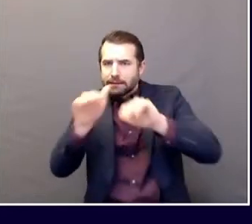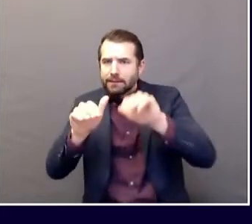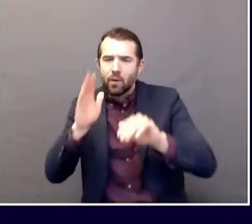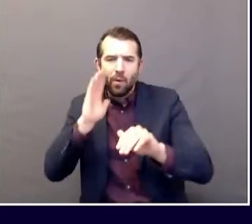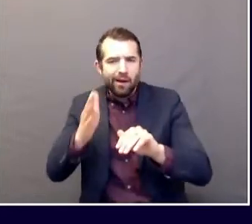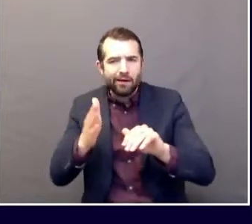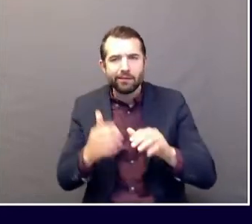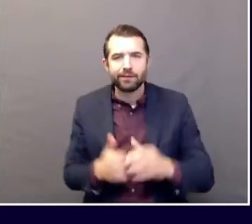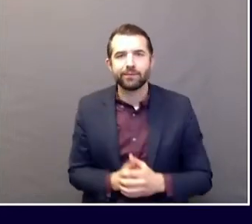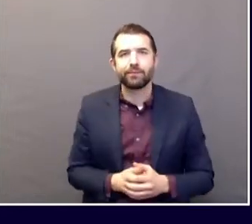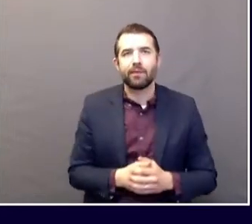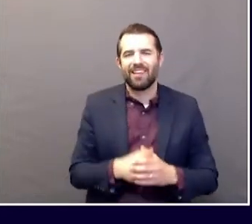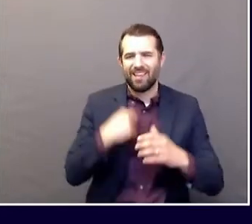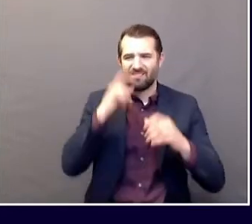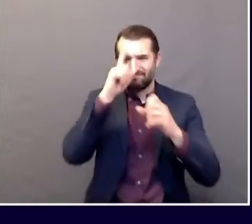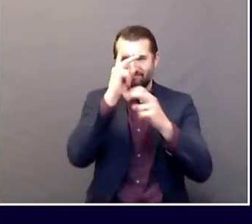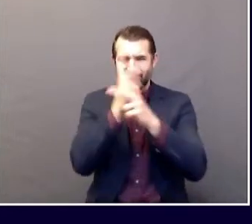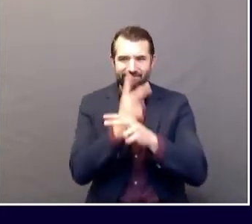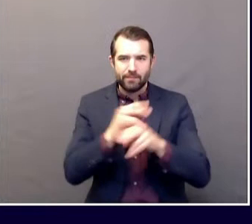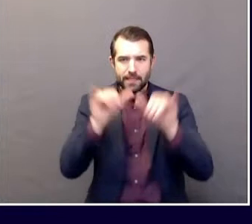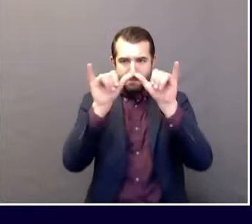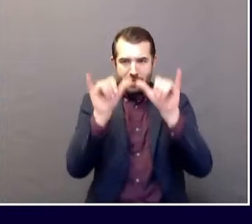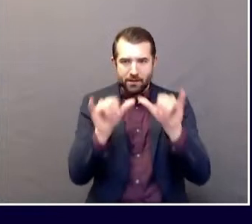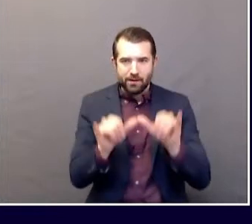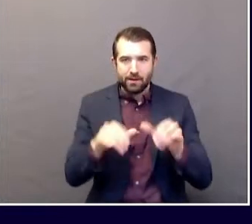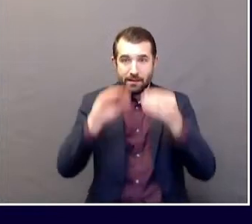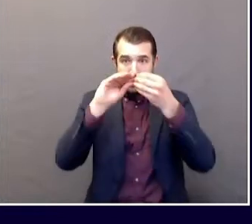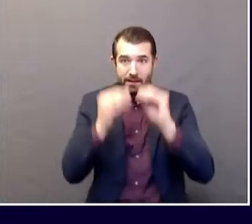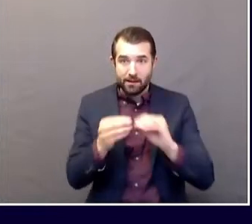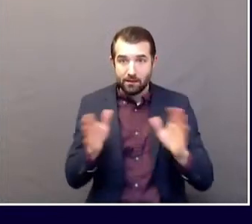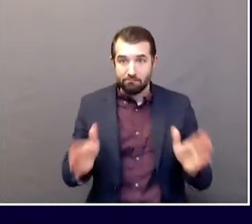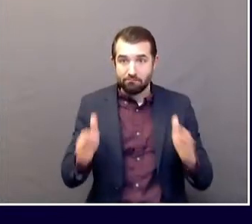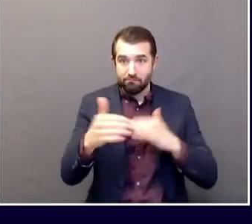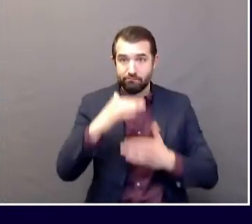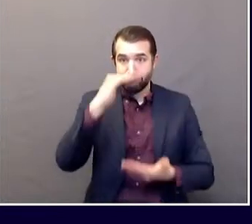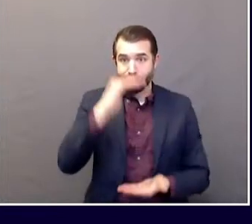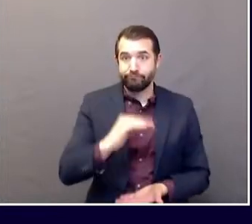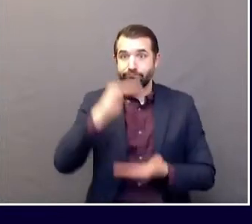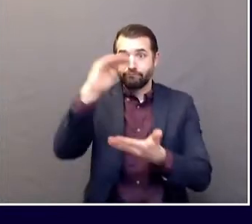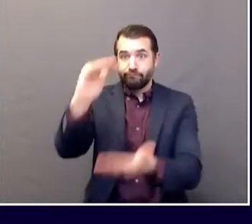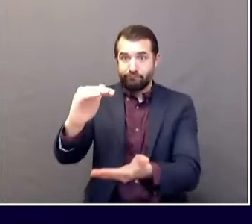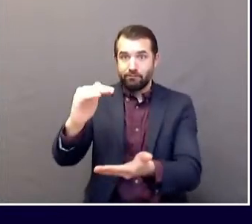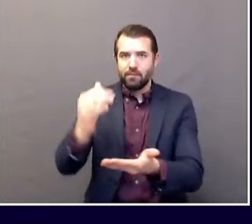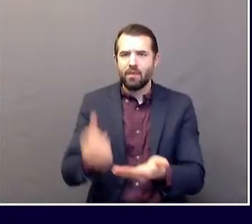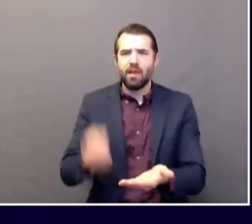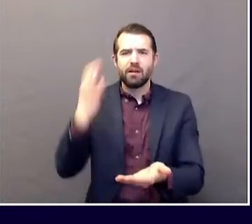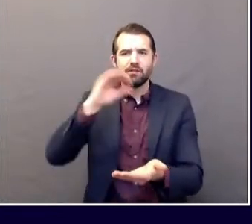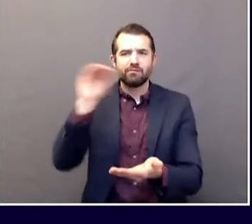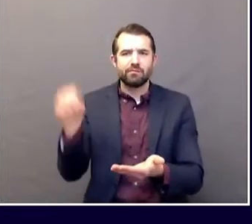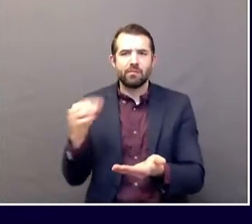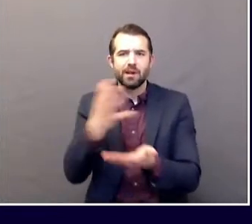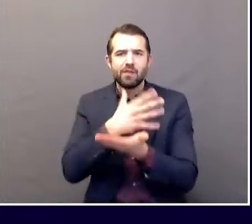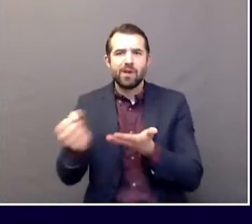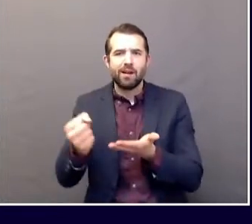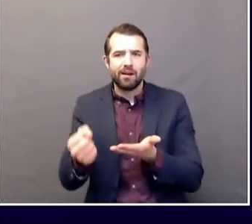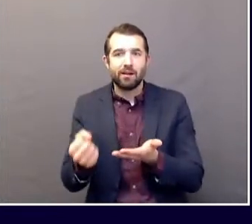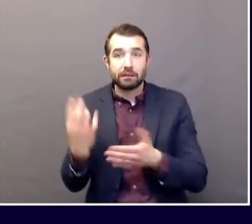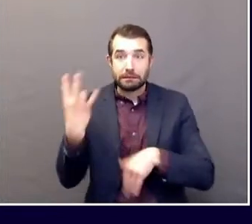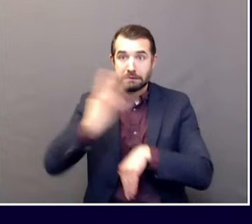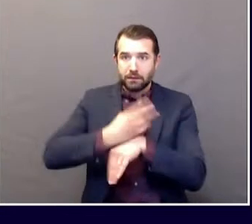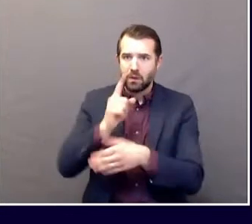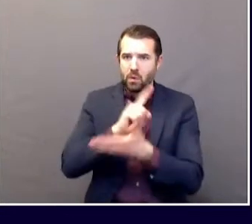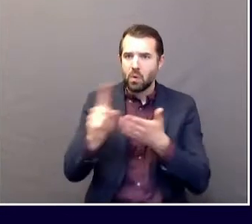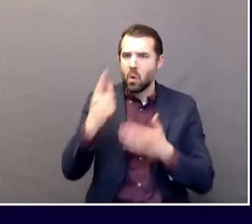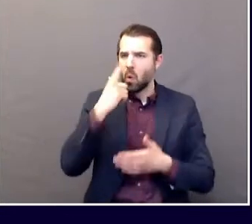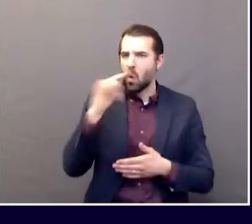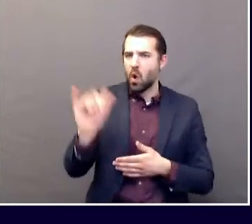is just of a given allocation, how much of that they are able to use within a 7 or 7.5 day period. That half